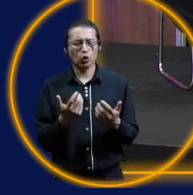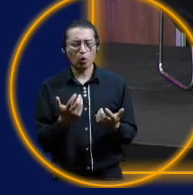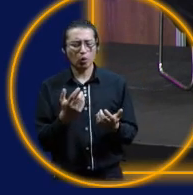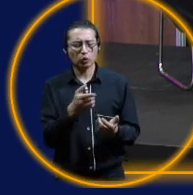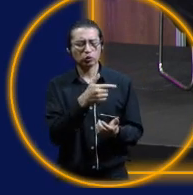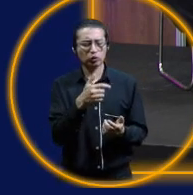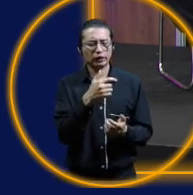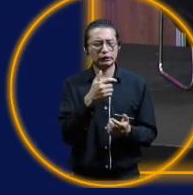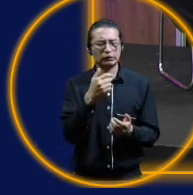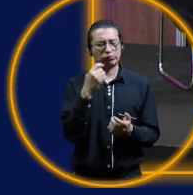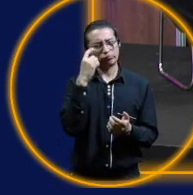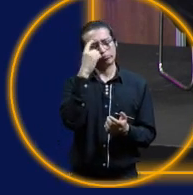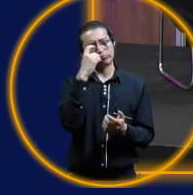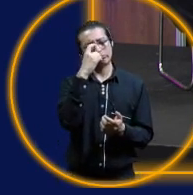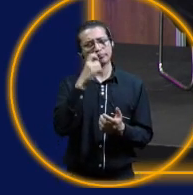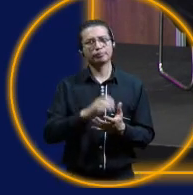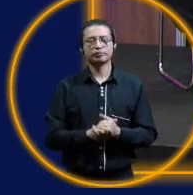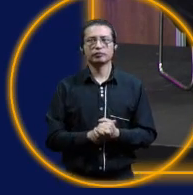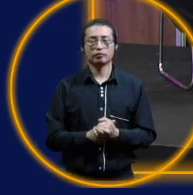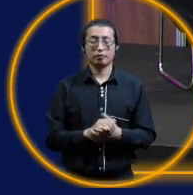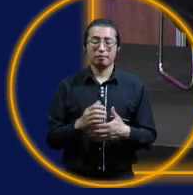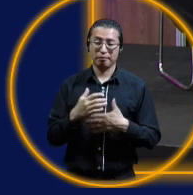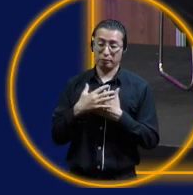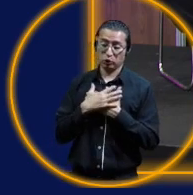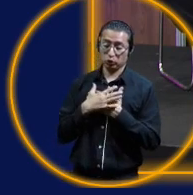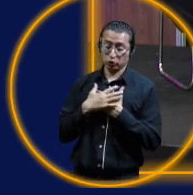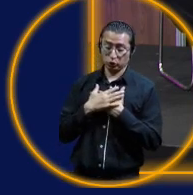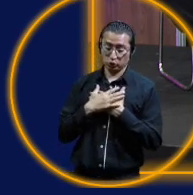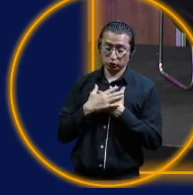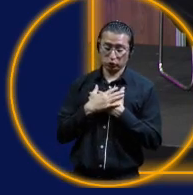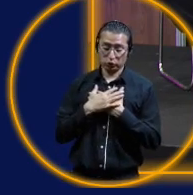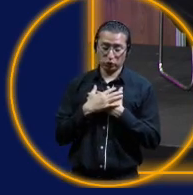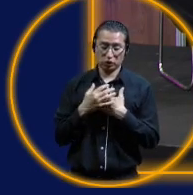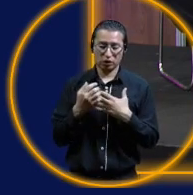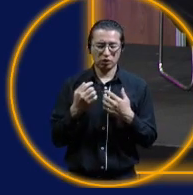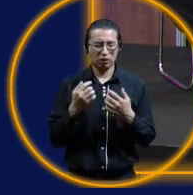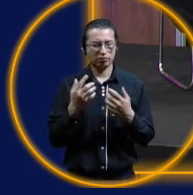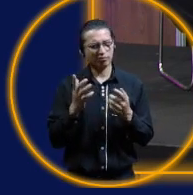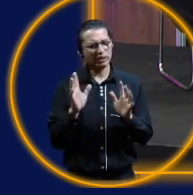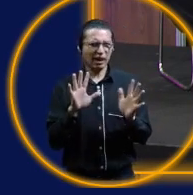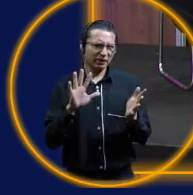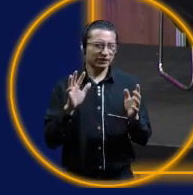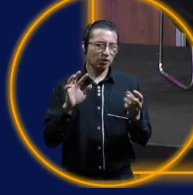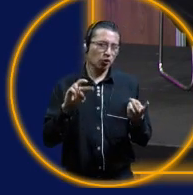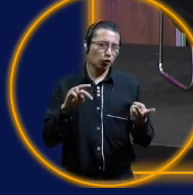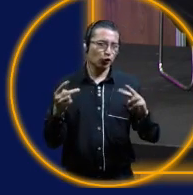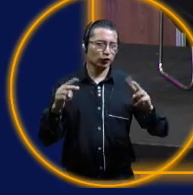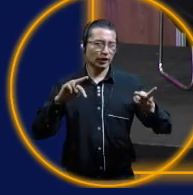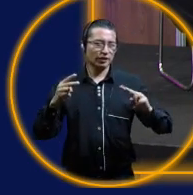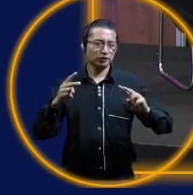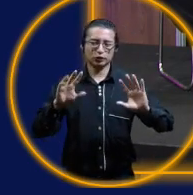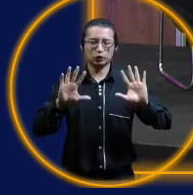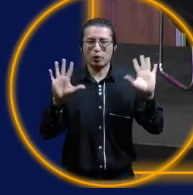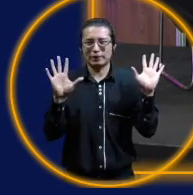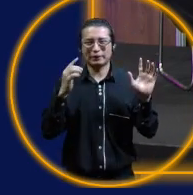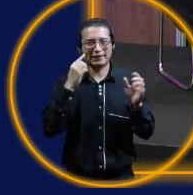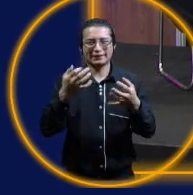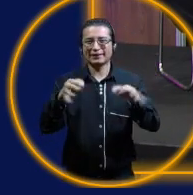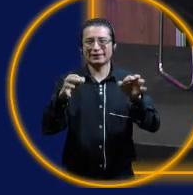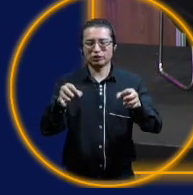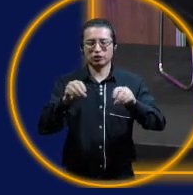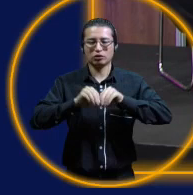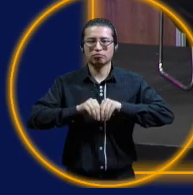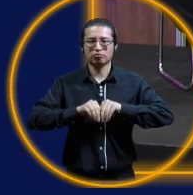do, it's a little controversial, but I will just post and then leave the platform.